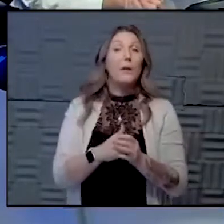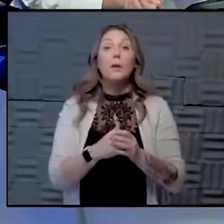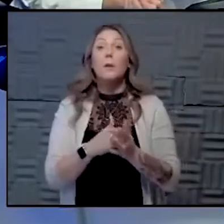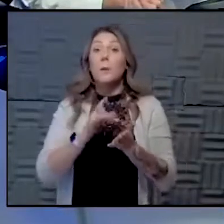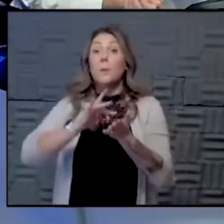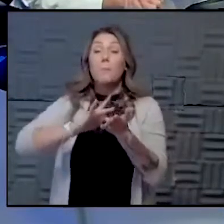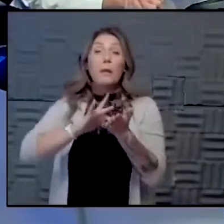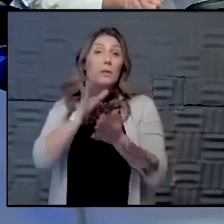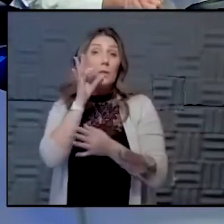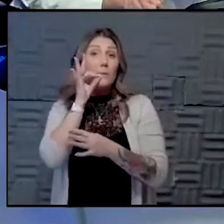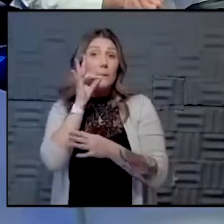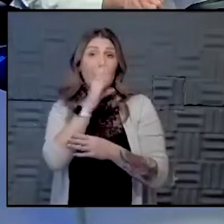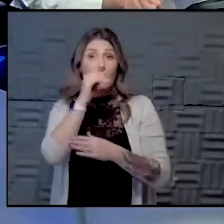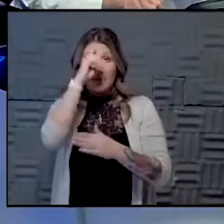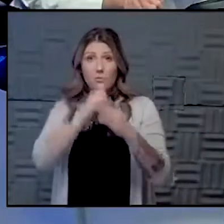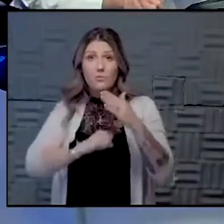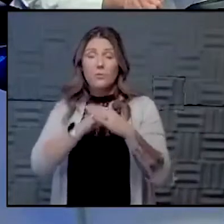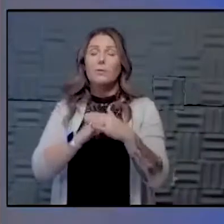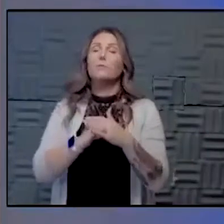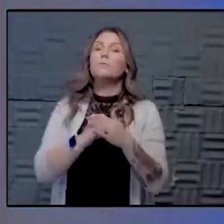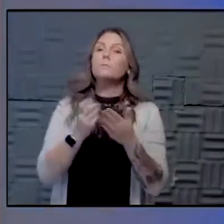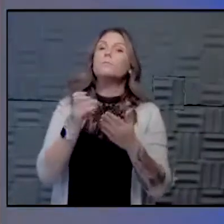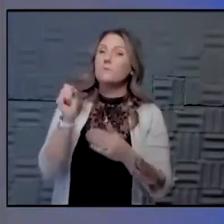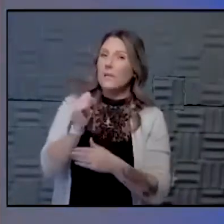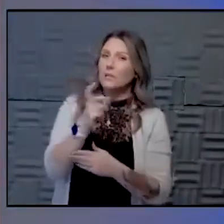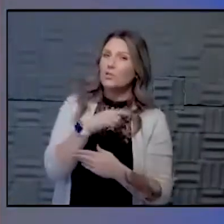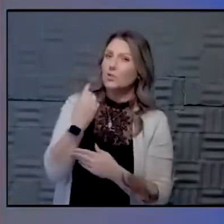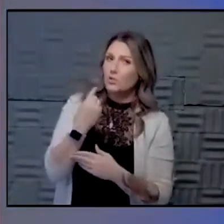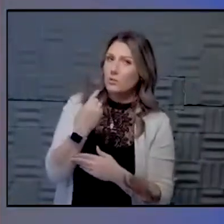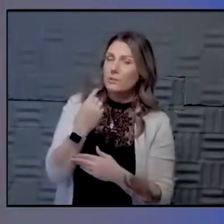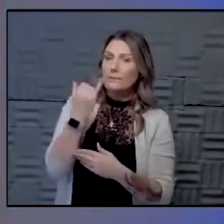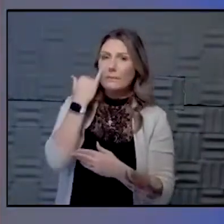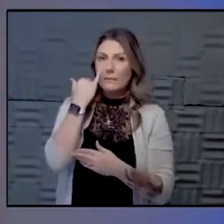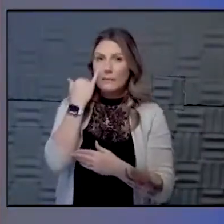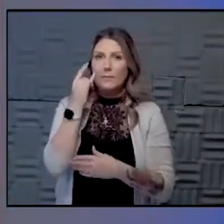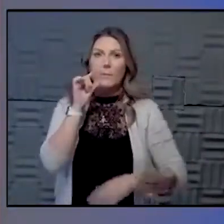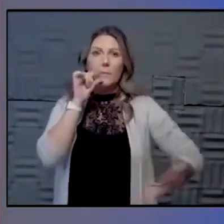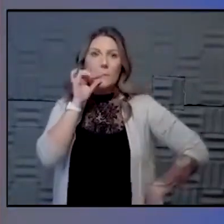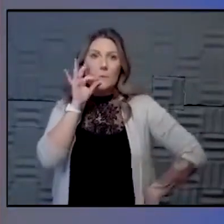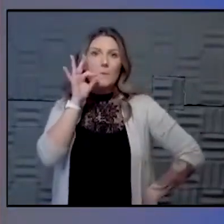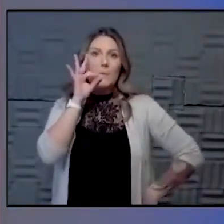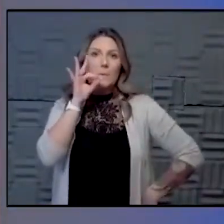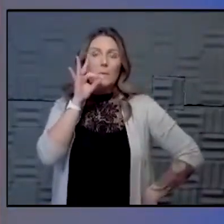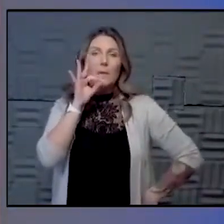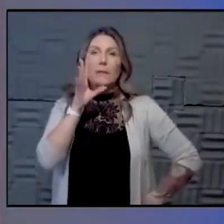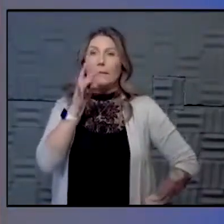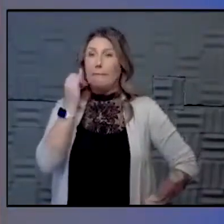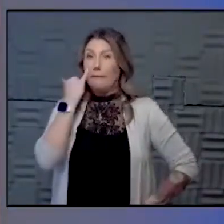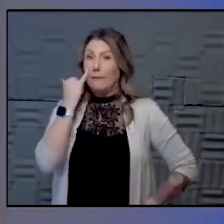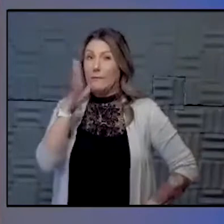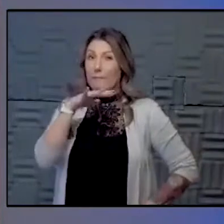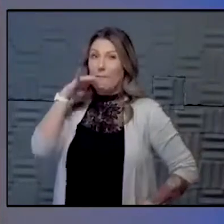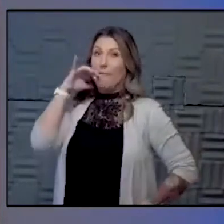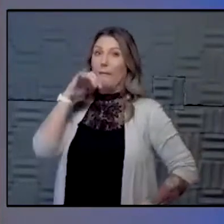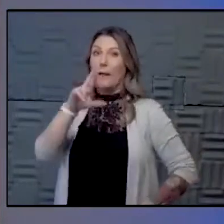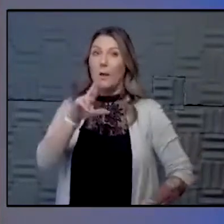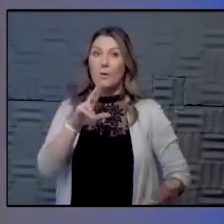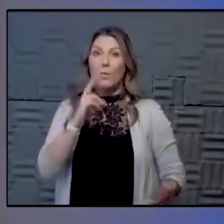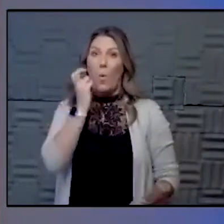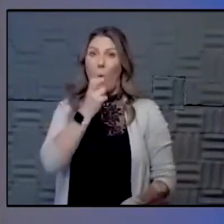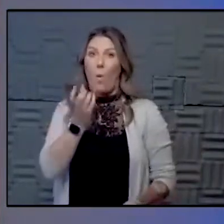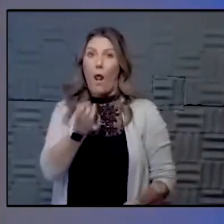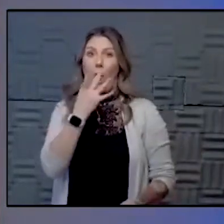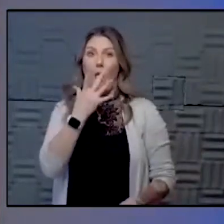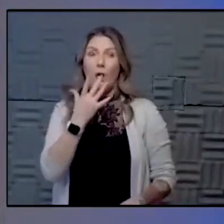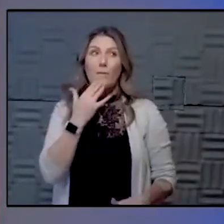Medical marijuana and stroke? There is some risk with marijuana use and stroke. If it's inhaled or if it's oral? That is a great question, and I don't think there's a lot of